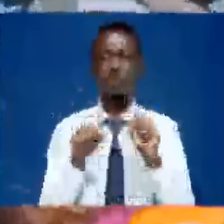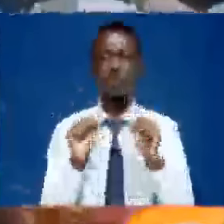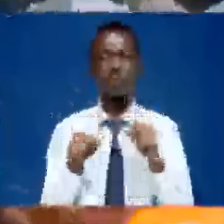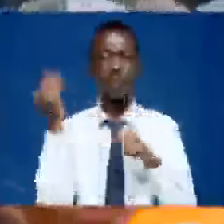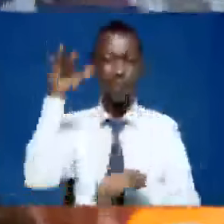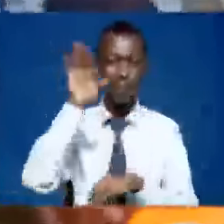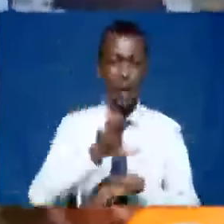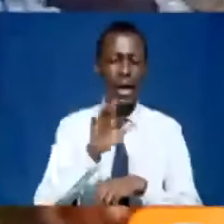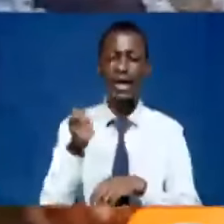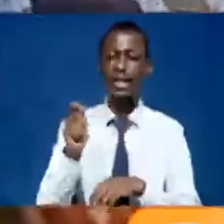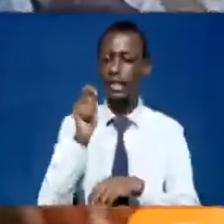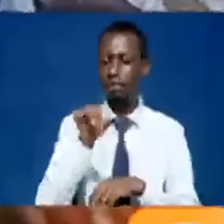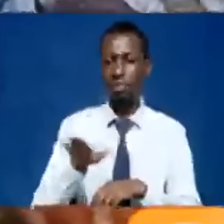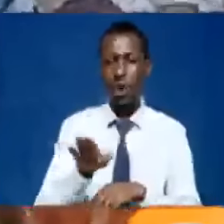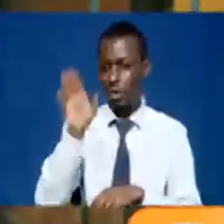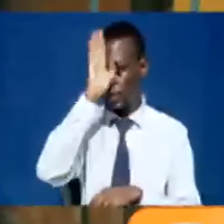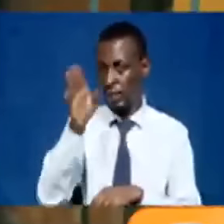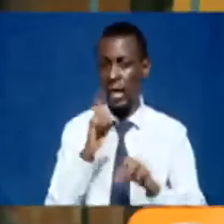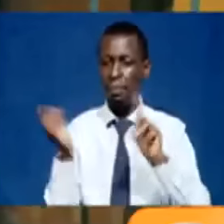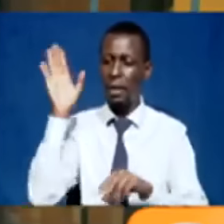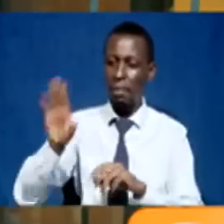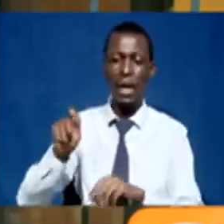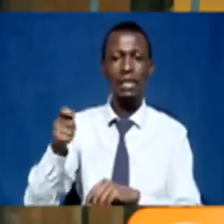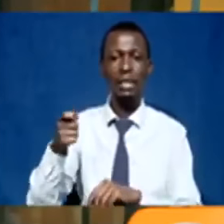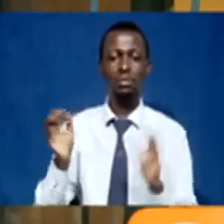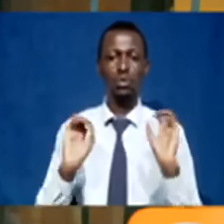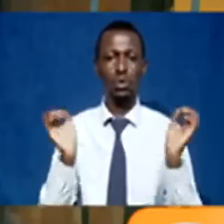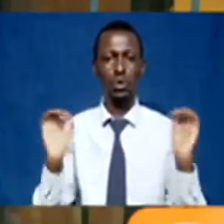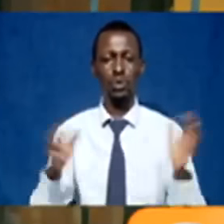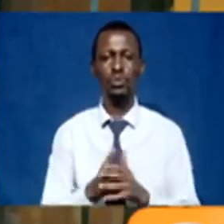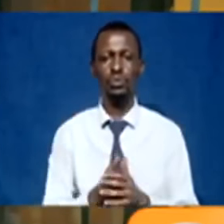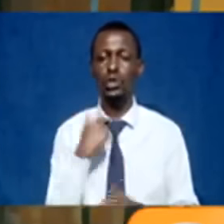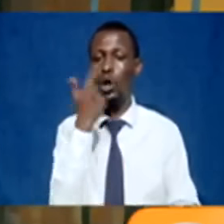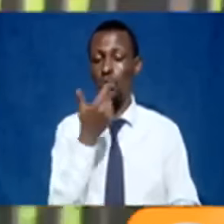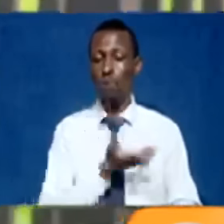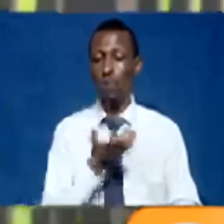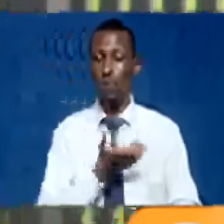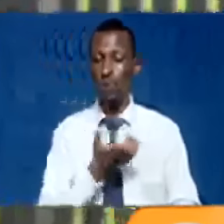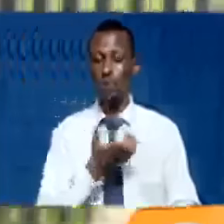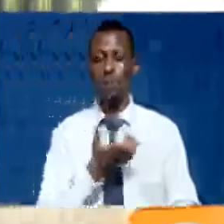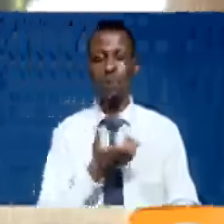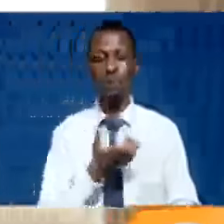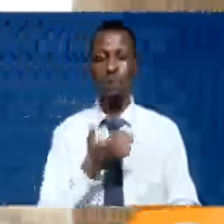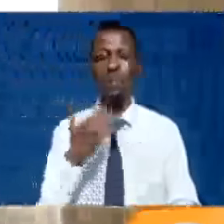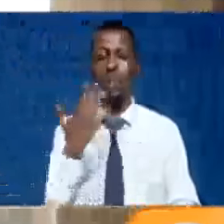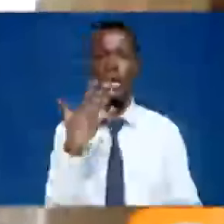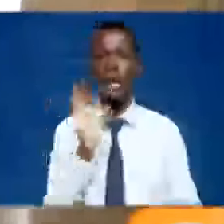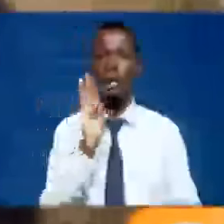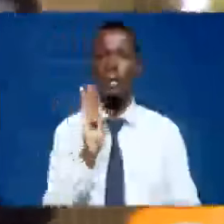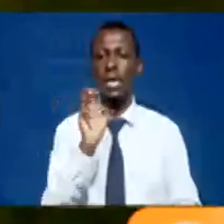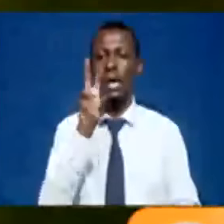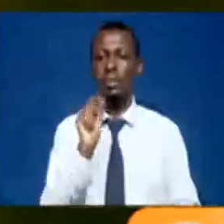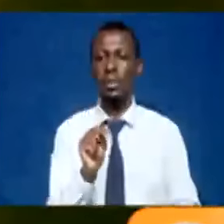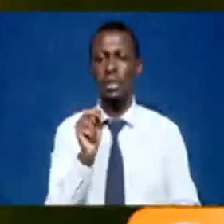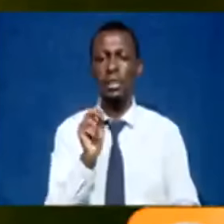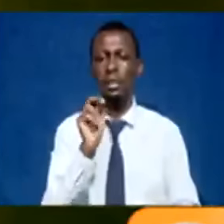the keys on Sunday morning, but failed to do so. The proprietor of the Airbnb property, Rispa Mudoni, said she received